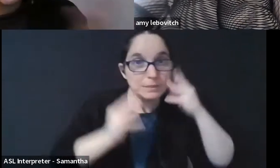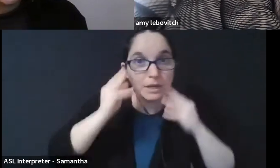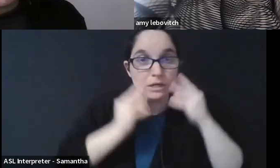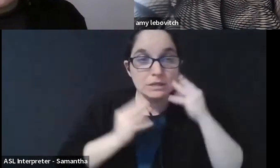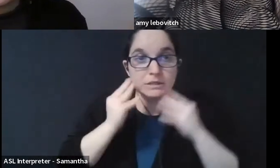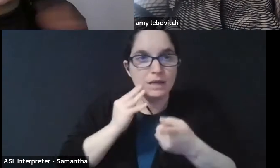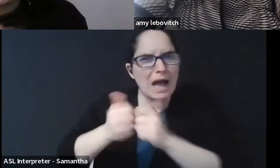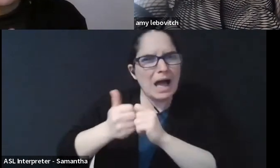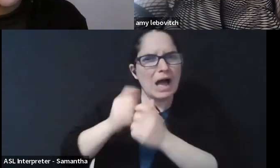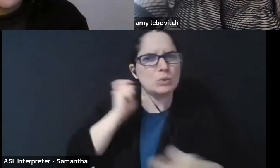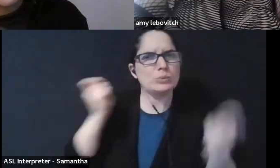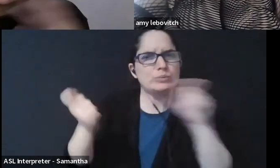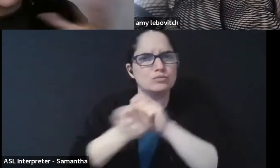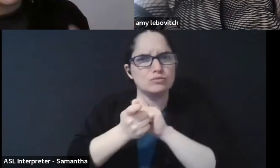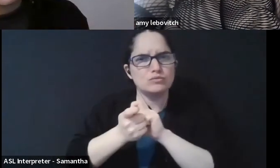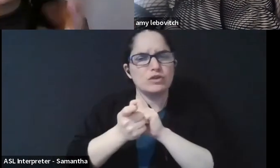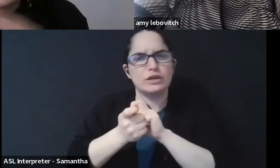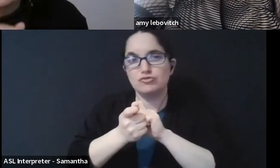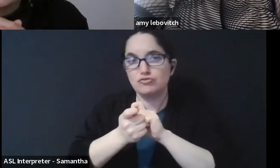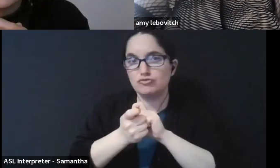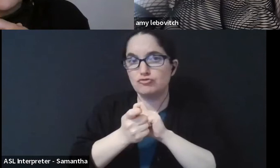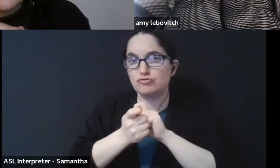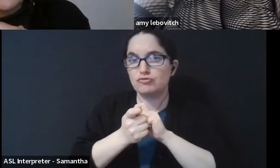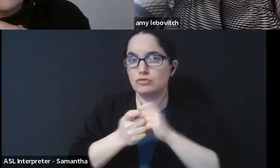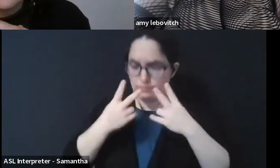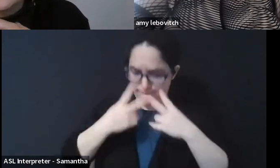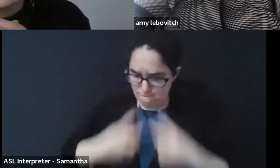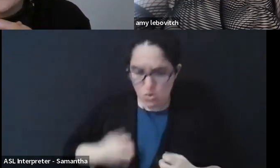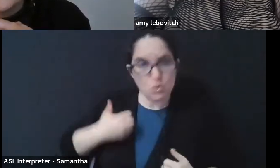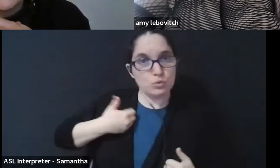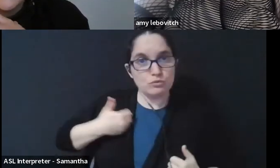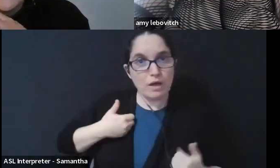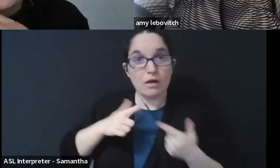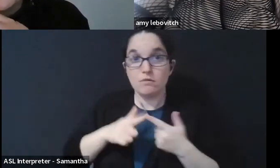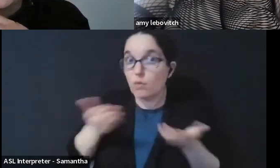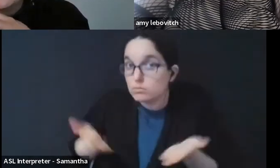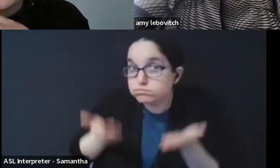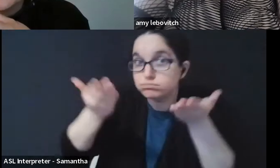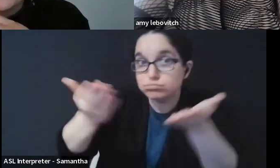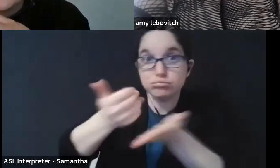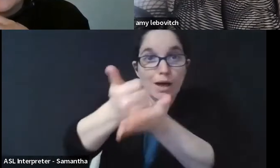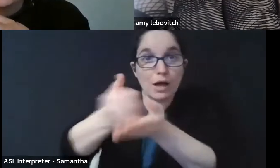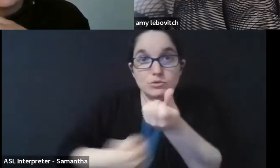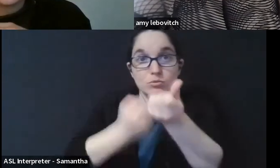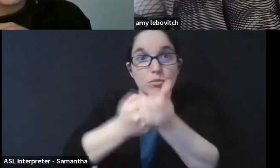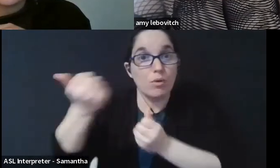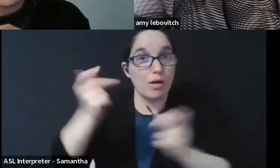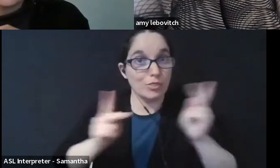did you learn to see yourself differently through the process, or were you able to uplift the voices of your comrades? Can you talk a little bit about